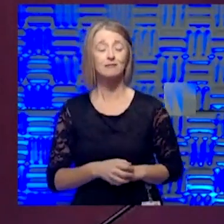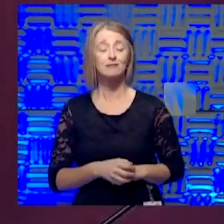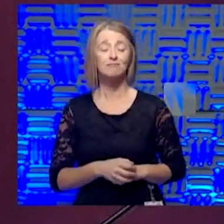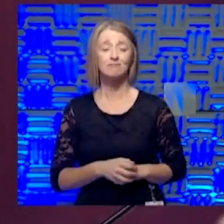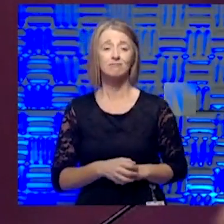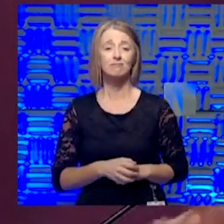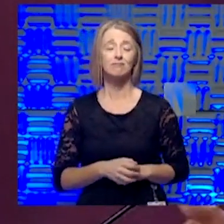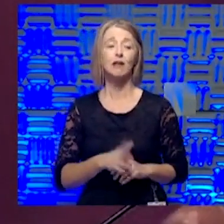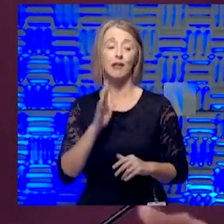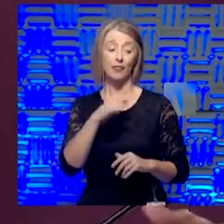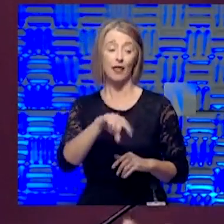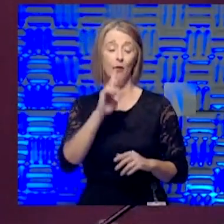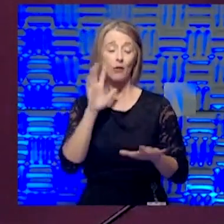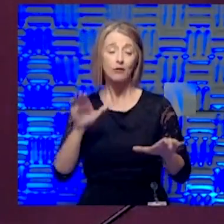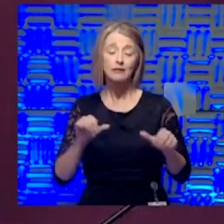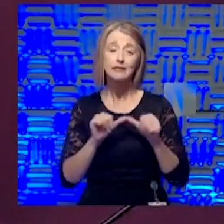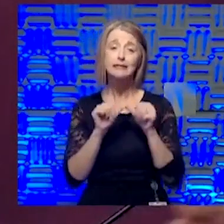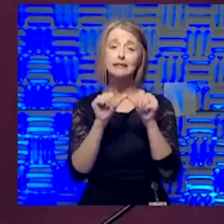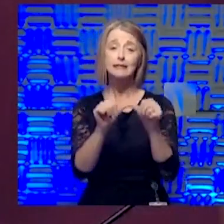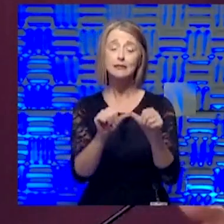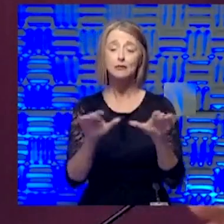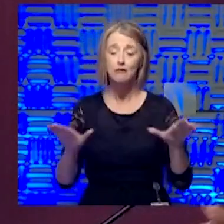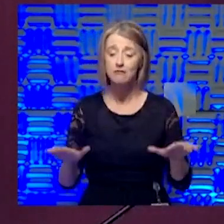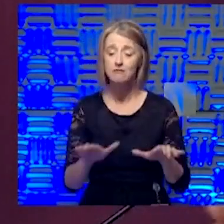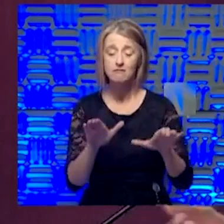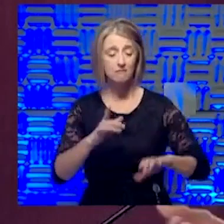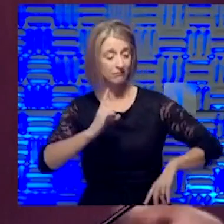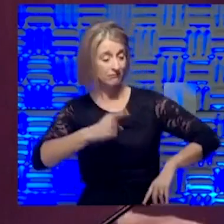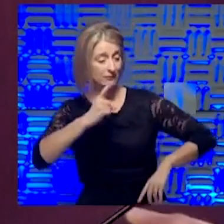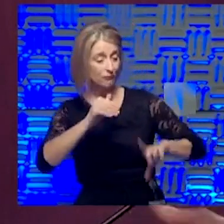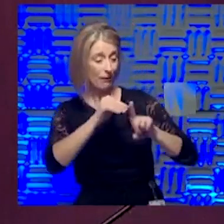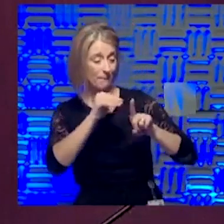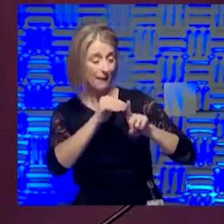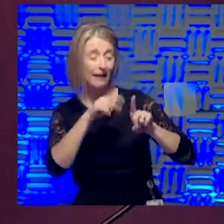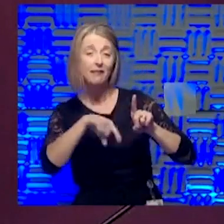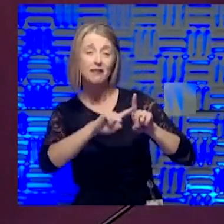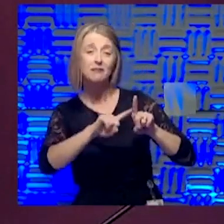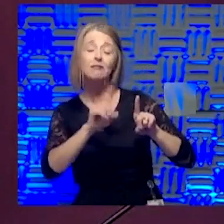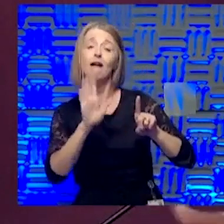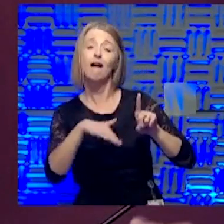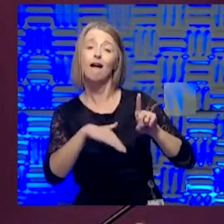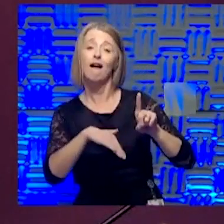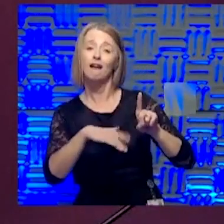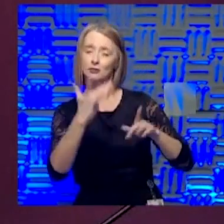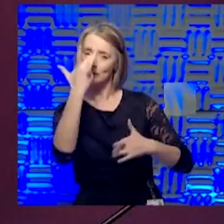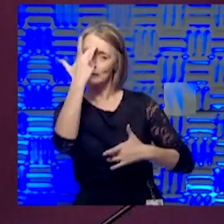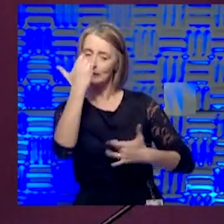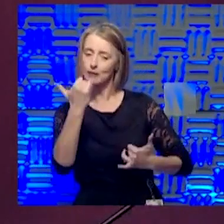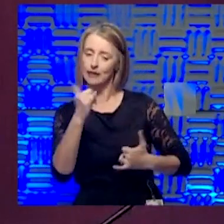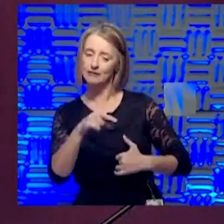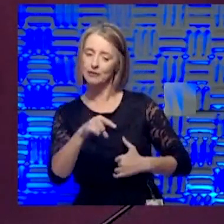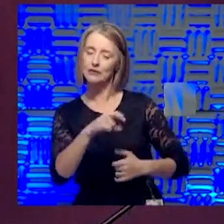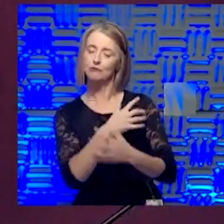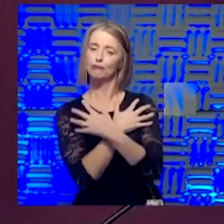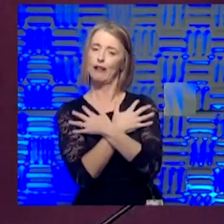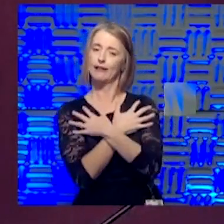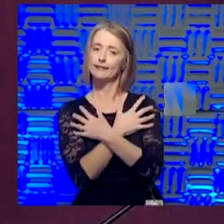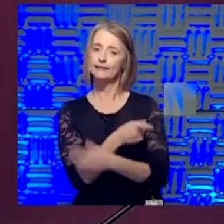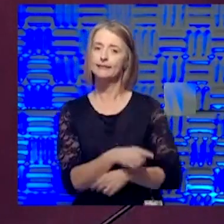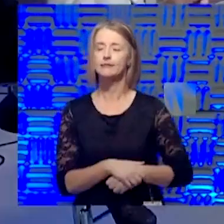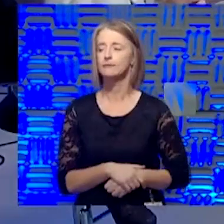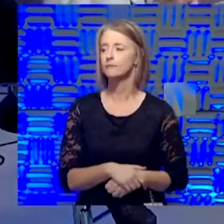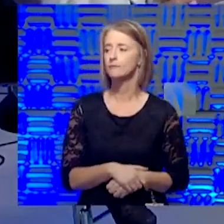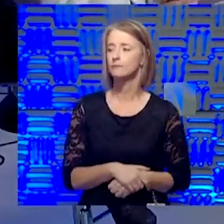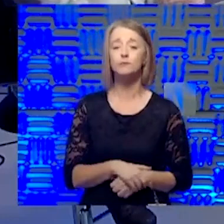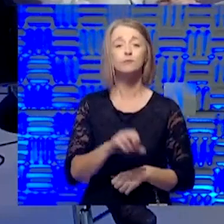certainly they're going to continue to do what they want to do, but you have to be that reminding factor of, hey, you're sick right now and you need to relax.